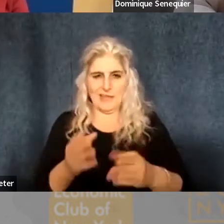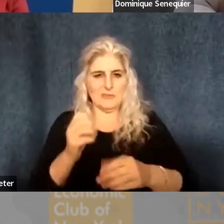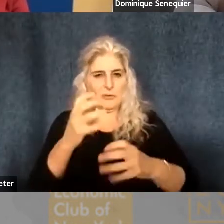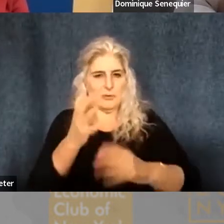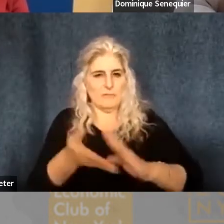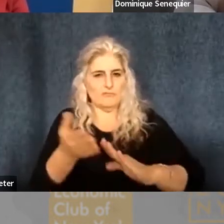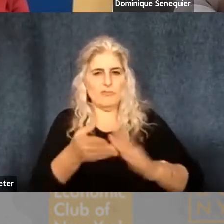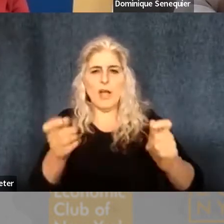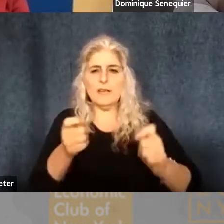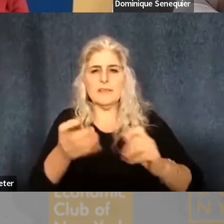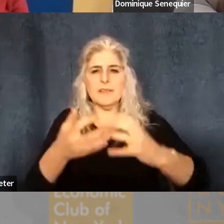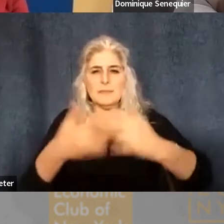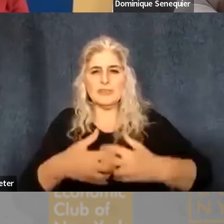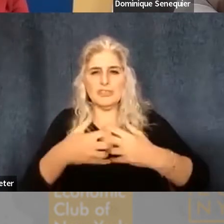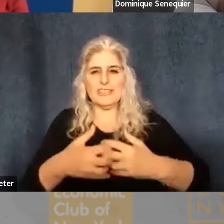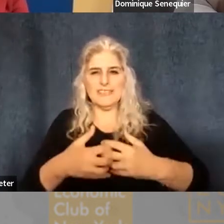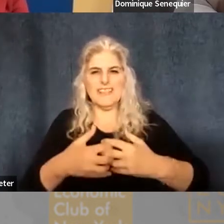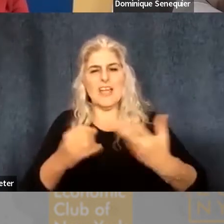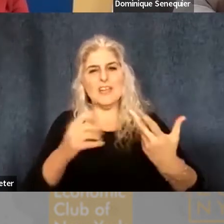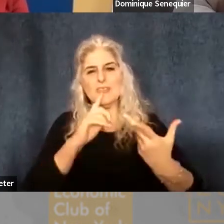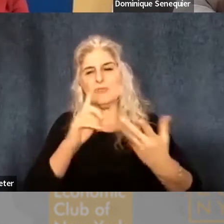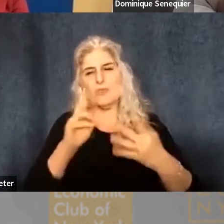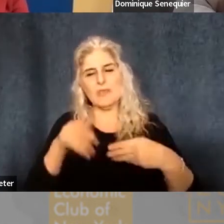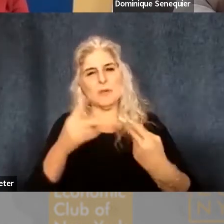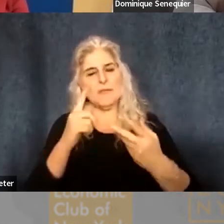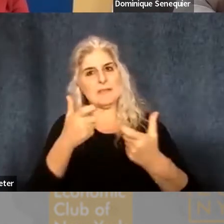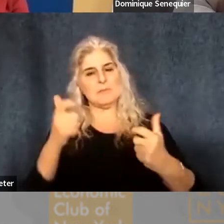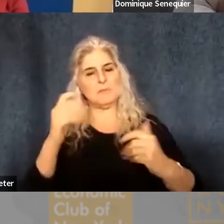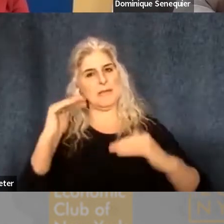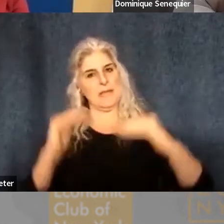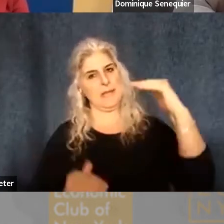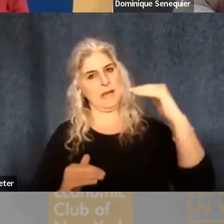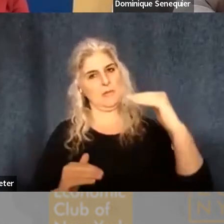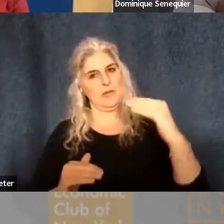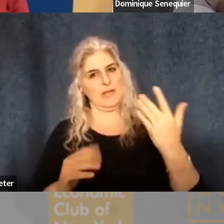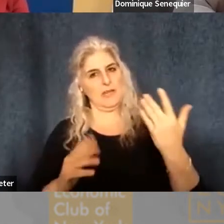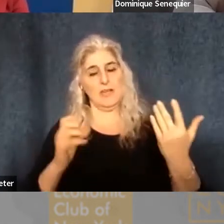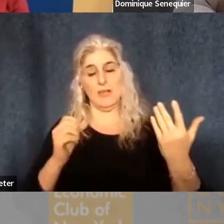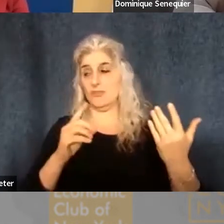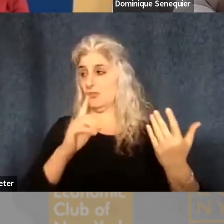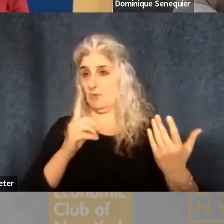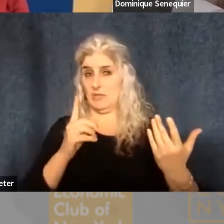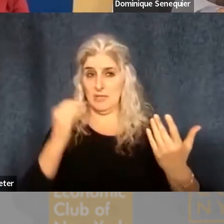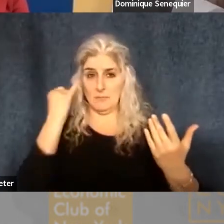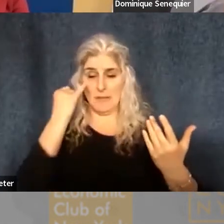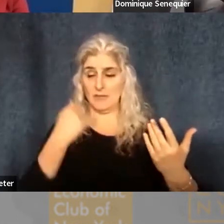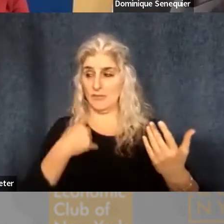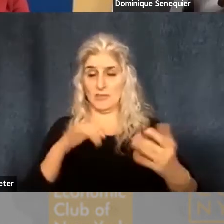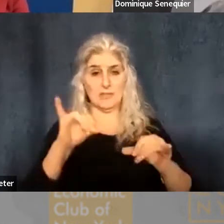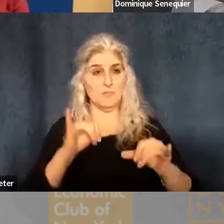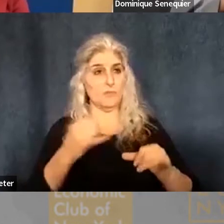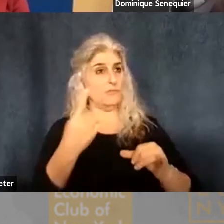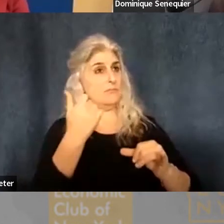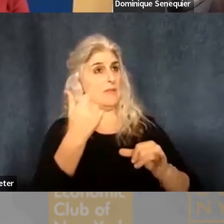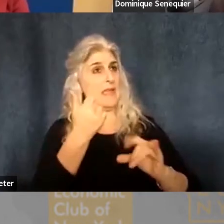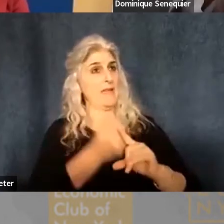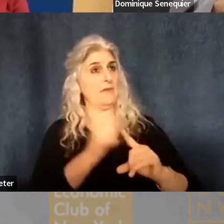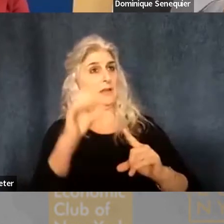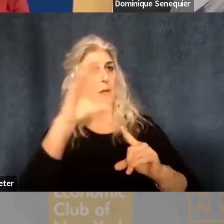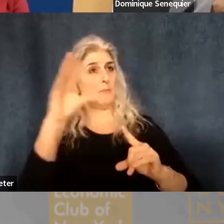more difficult in that kind of company to have those 2 days of home working, because then you will have two different